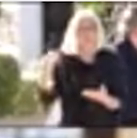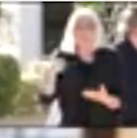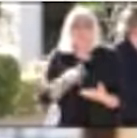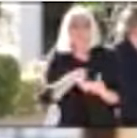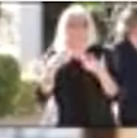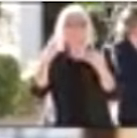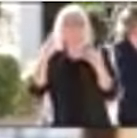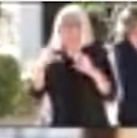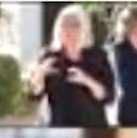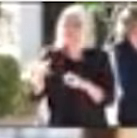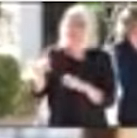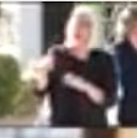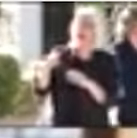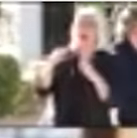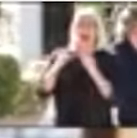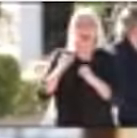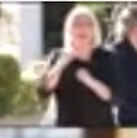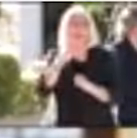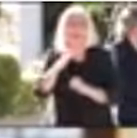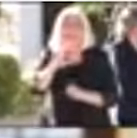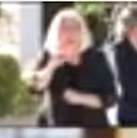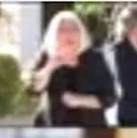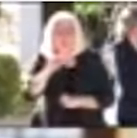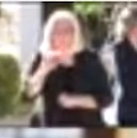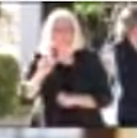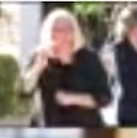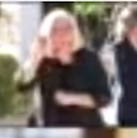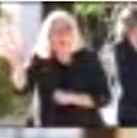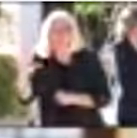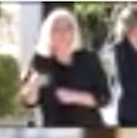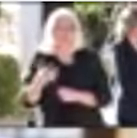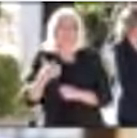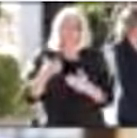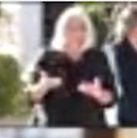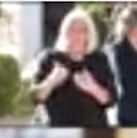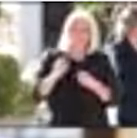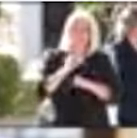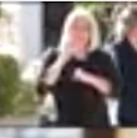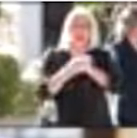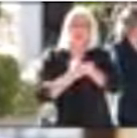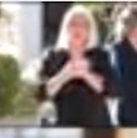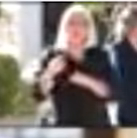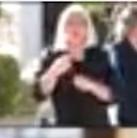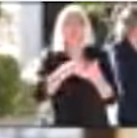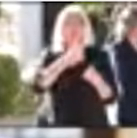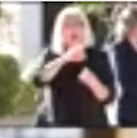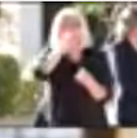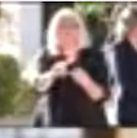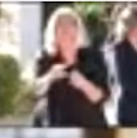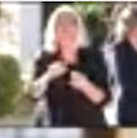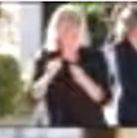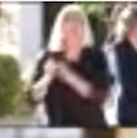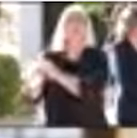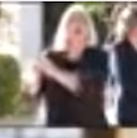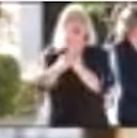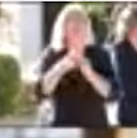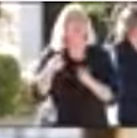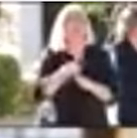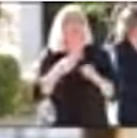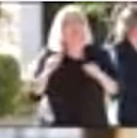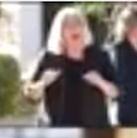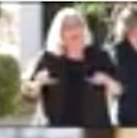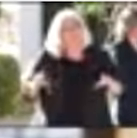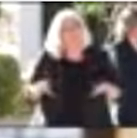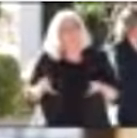County. And together, we believe that if we strictly adhere to